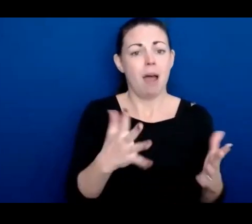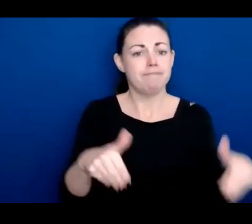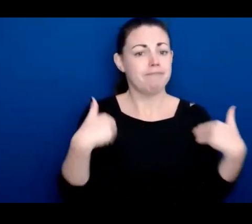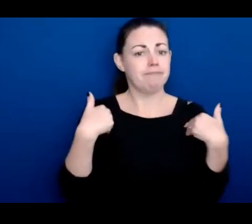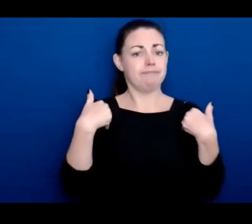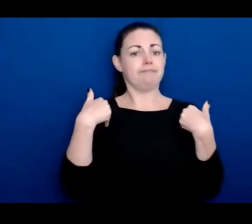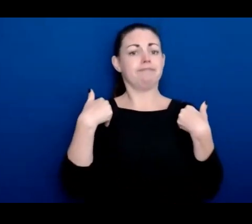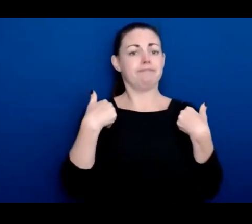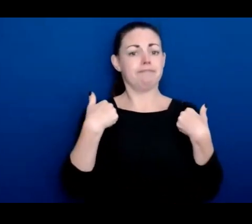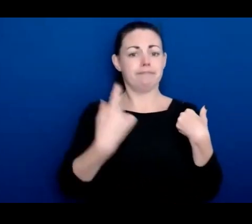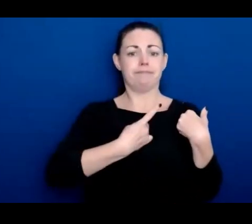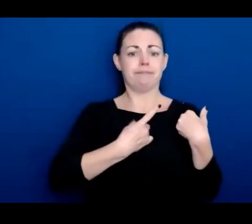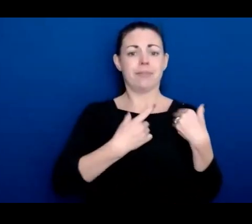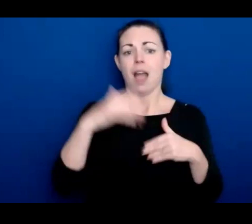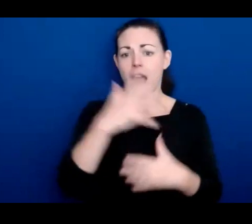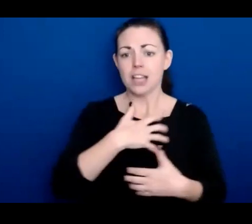support,